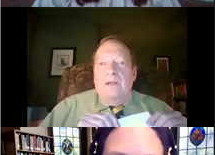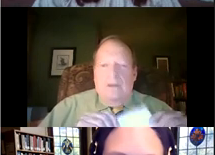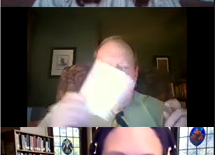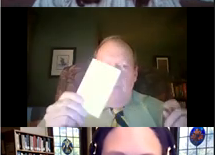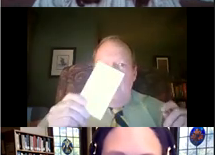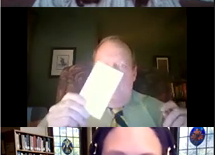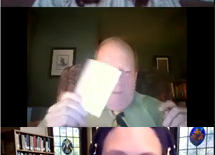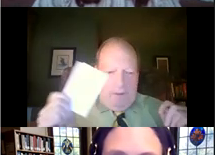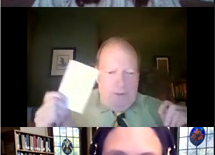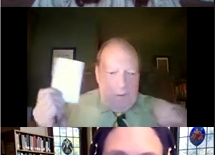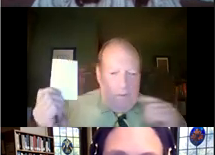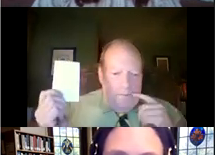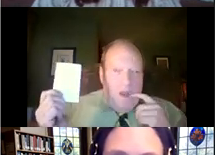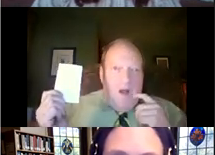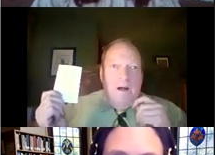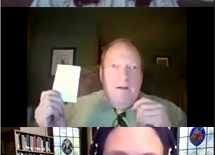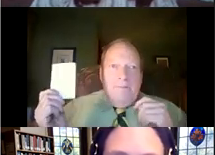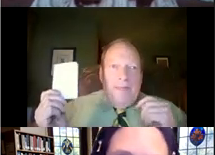for immediately applicable